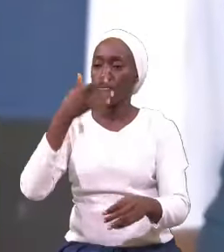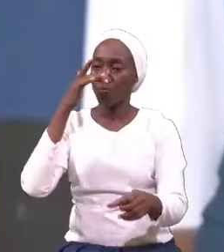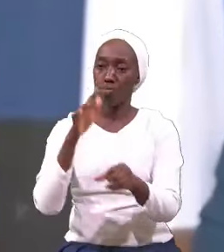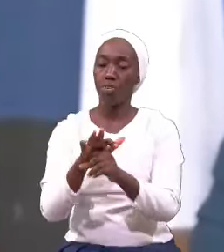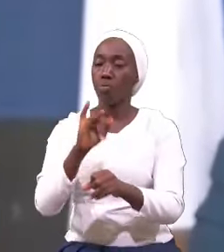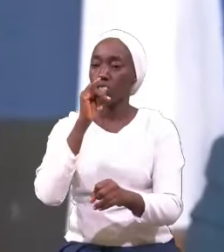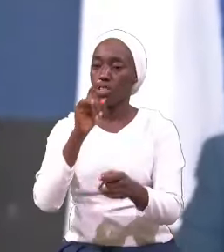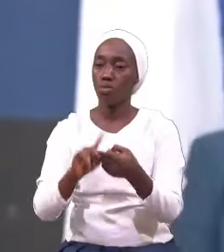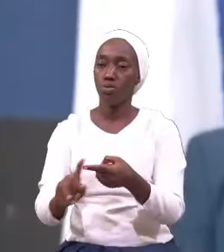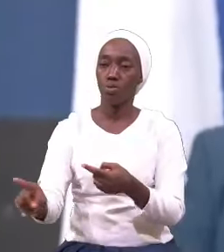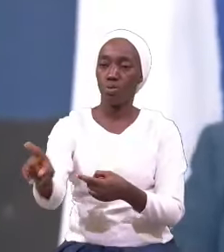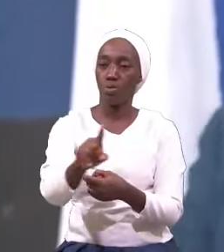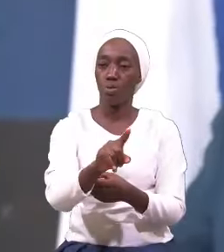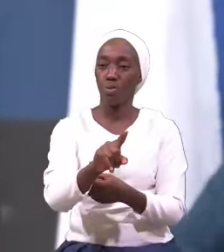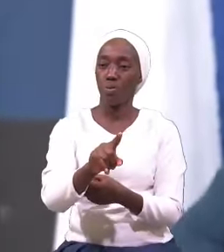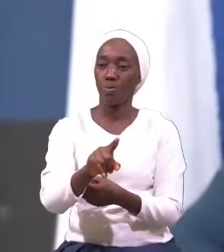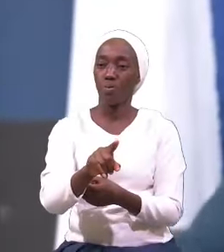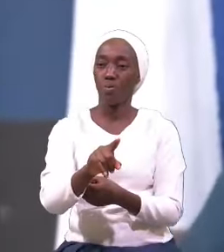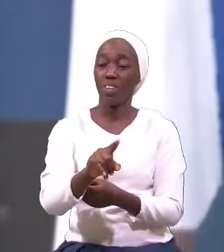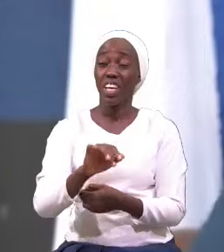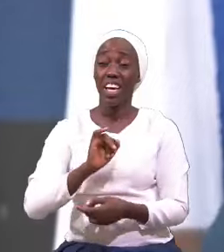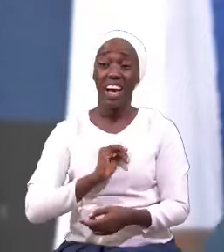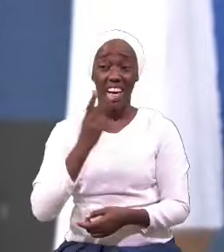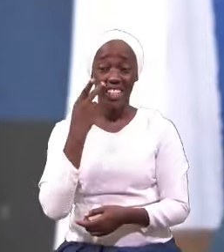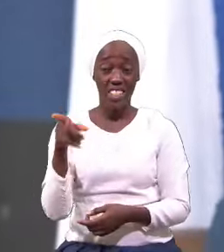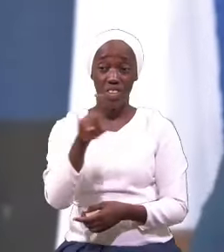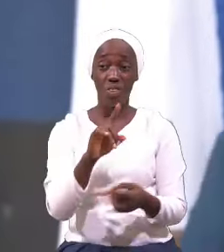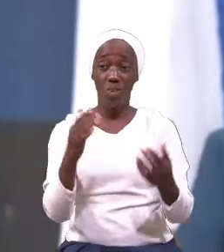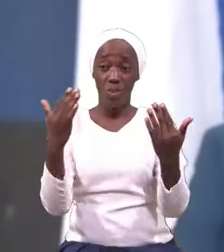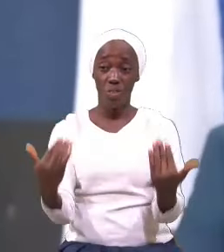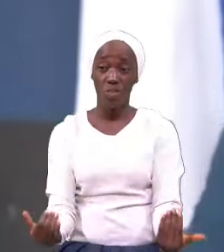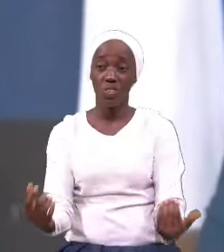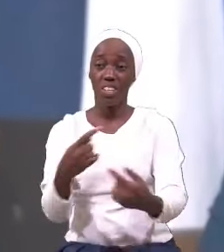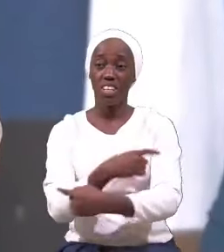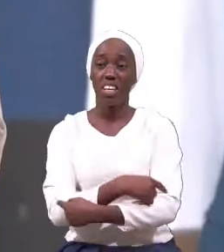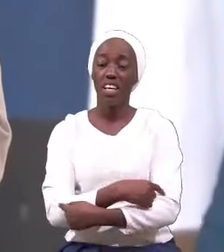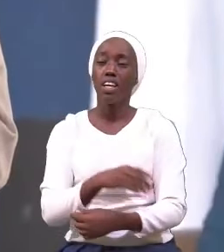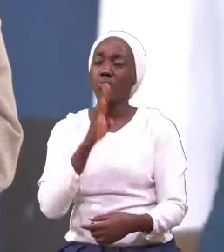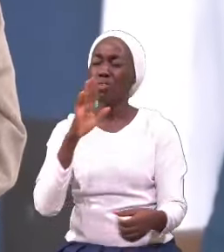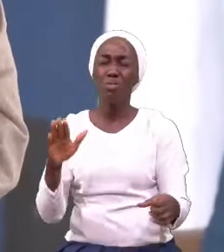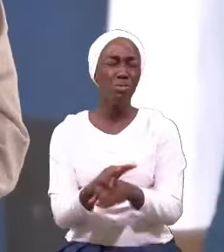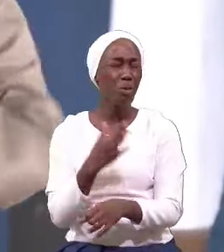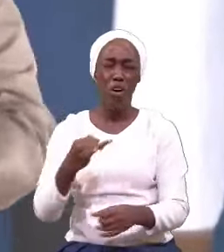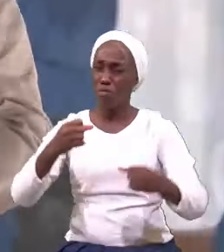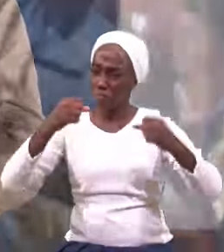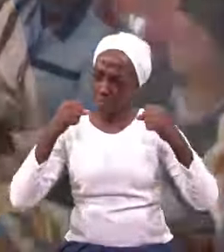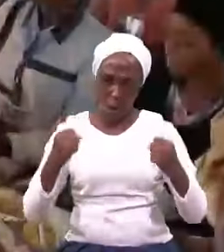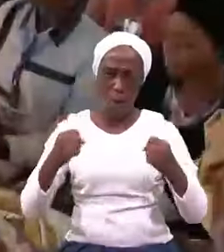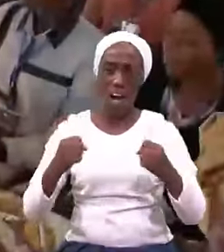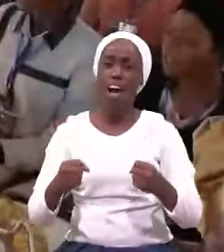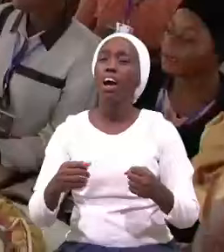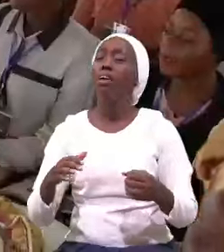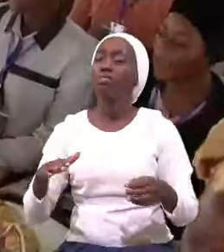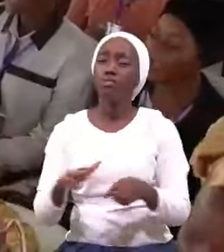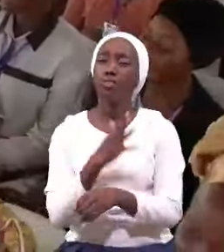you. I see you today being full of power, being full of